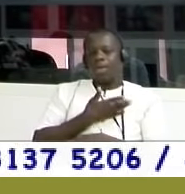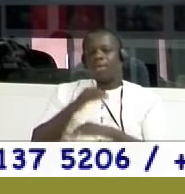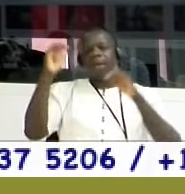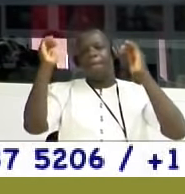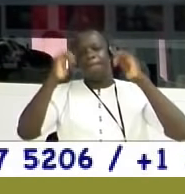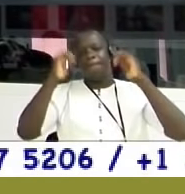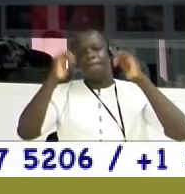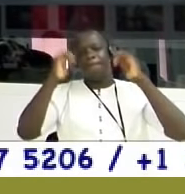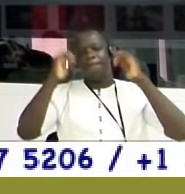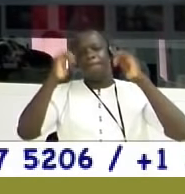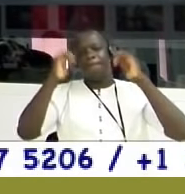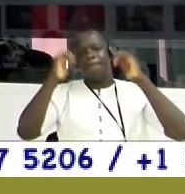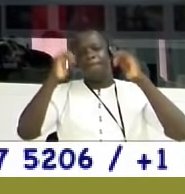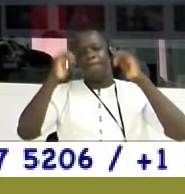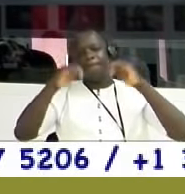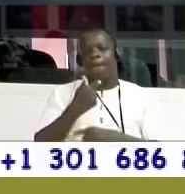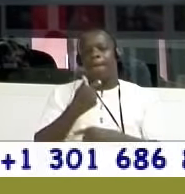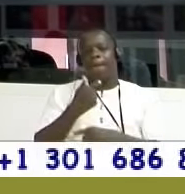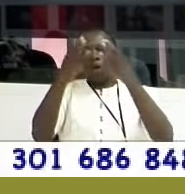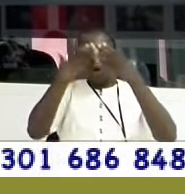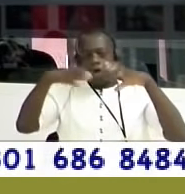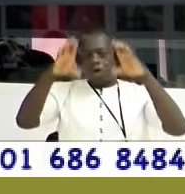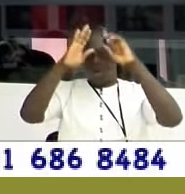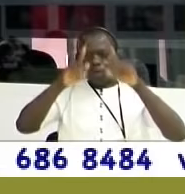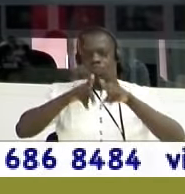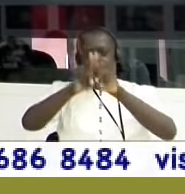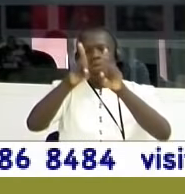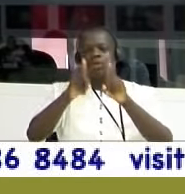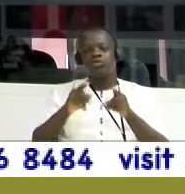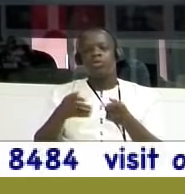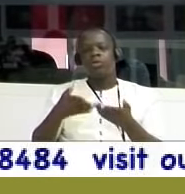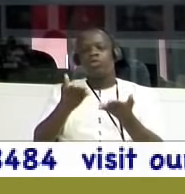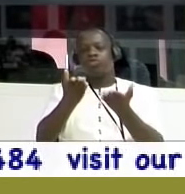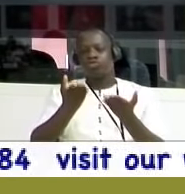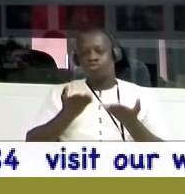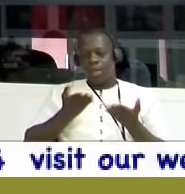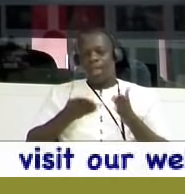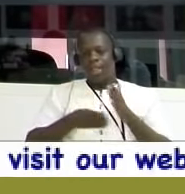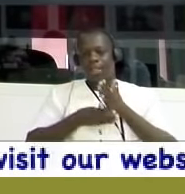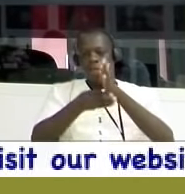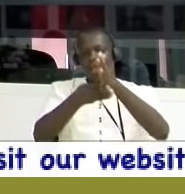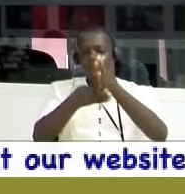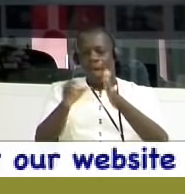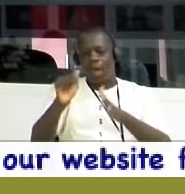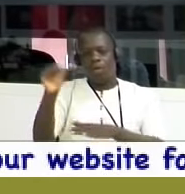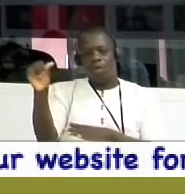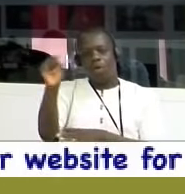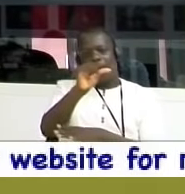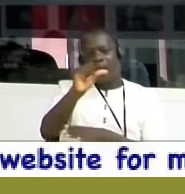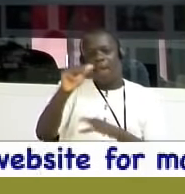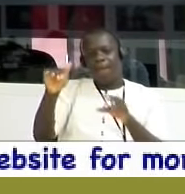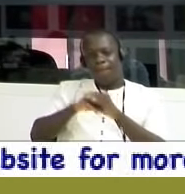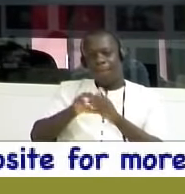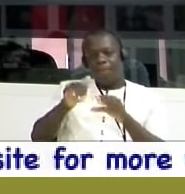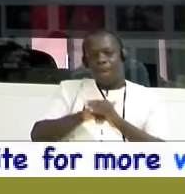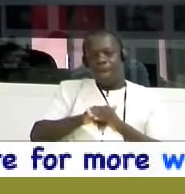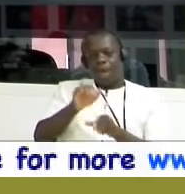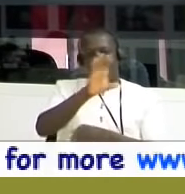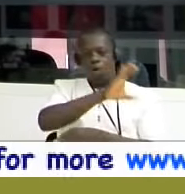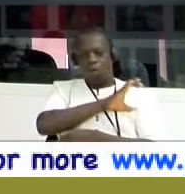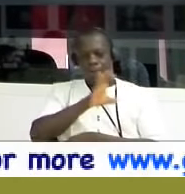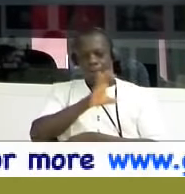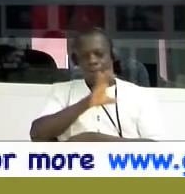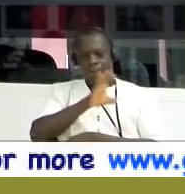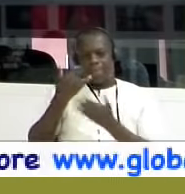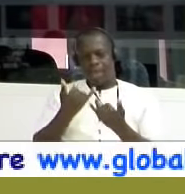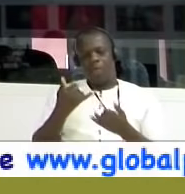the student leaders, as well as some other members of the community. Mm-hmm. After that, because you described the student